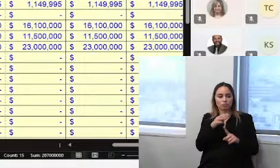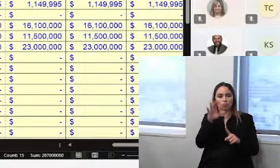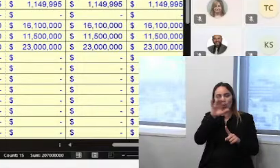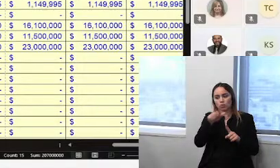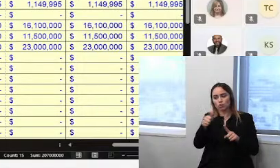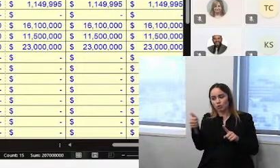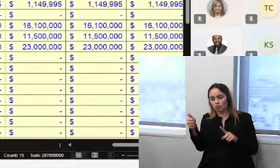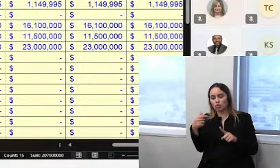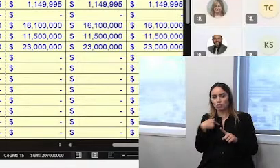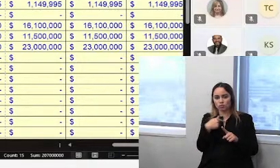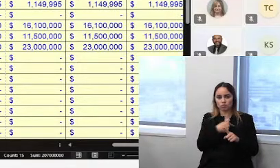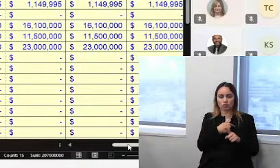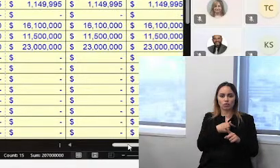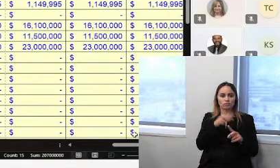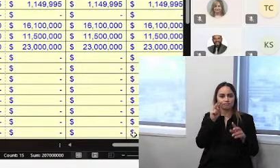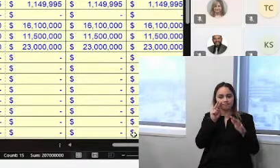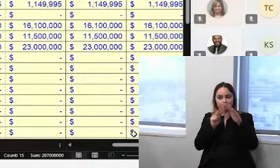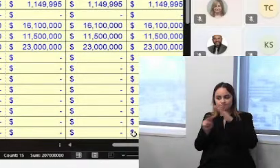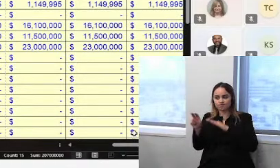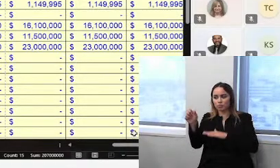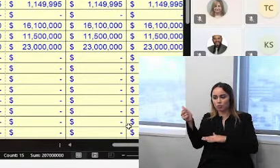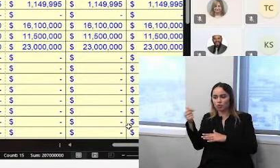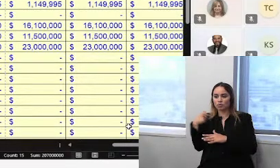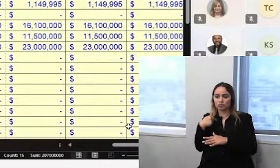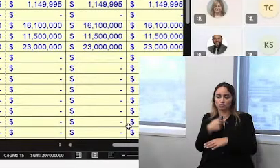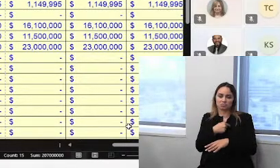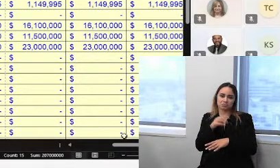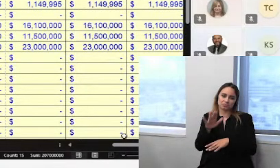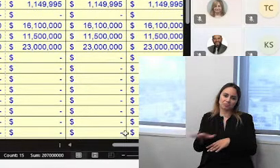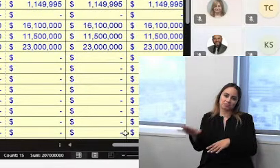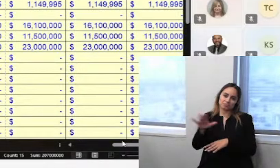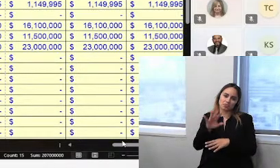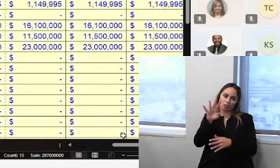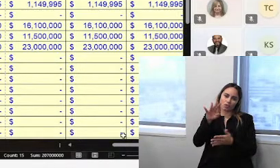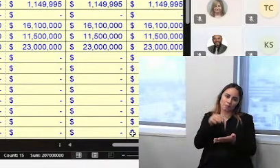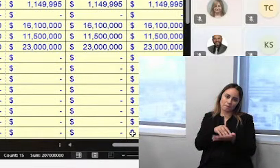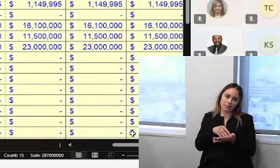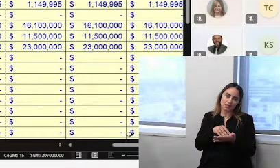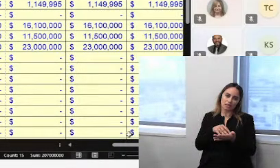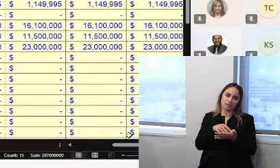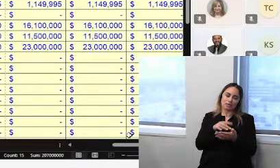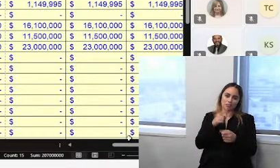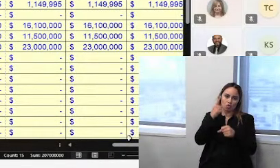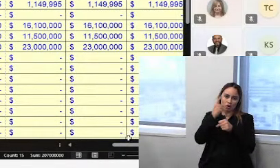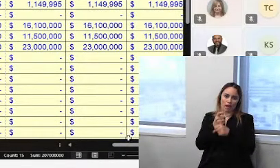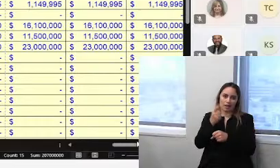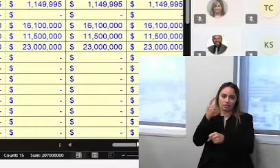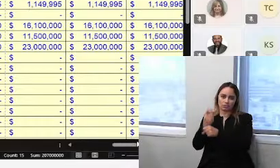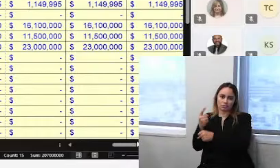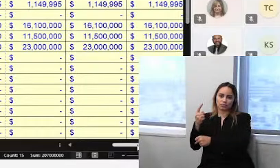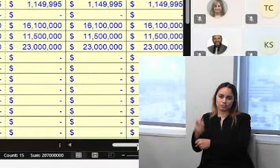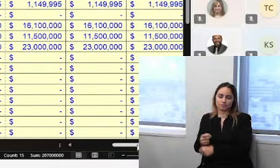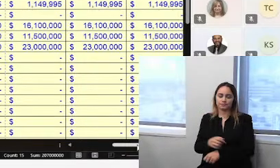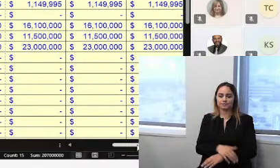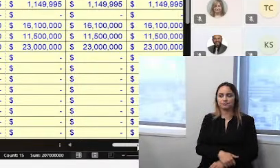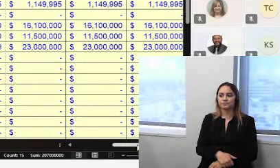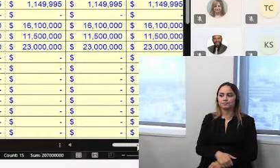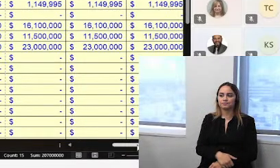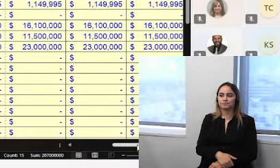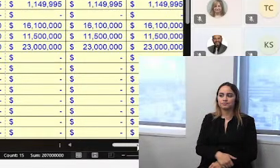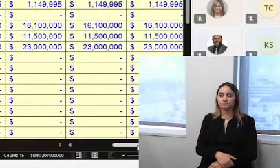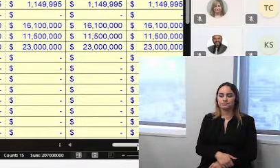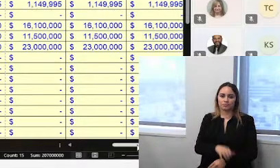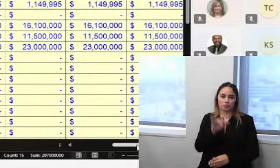we are projecting what the additional cost would be, and that's where you're seeing a delta and a specific number from an